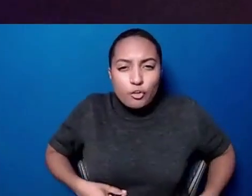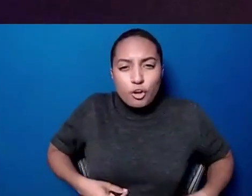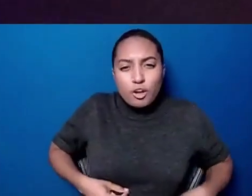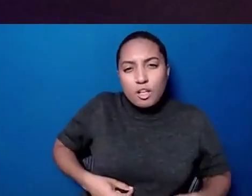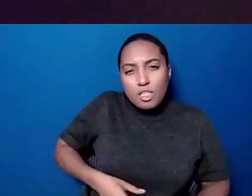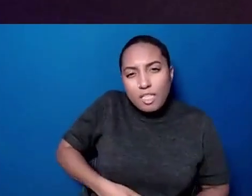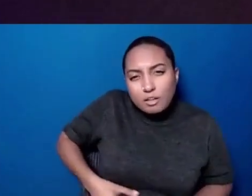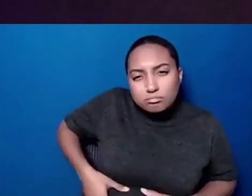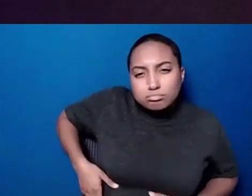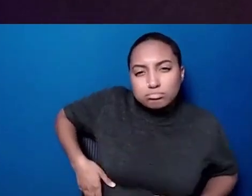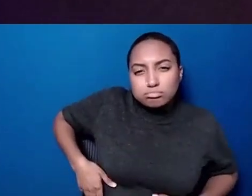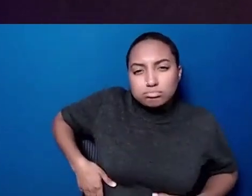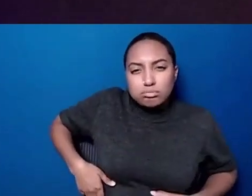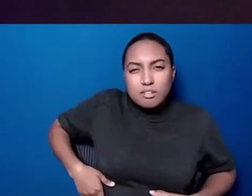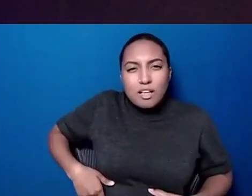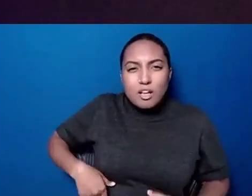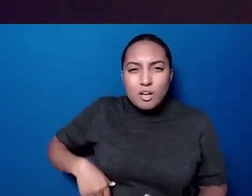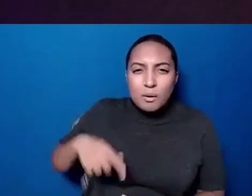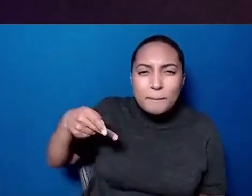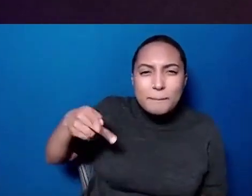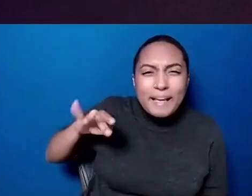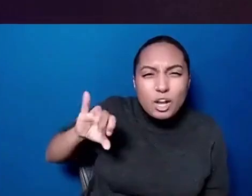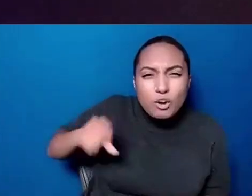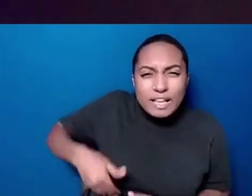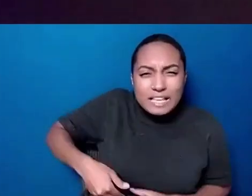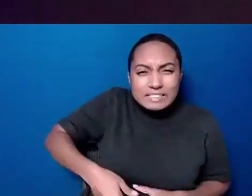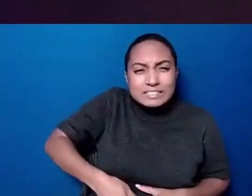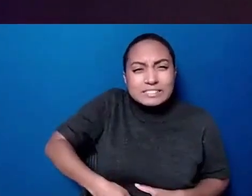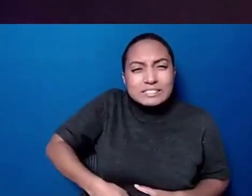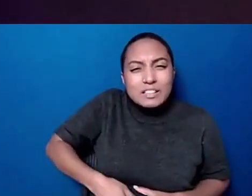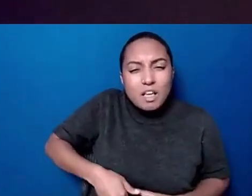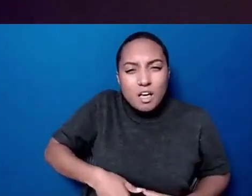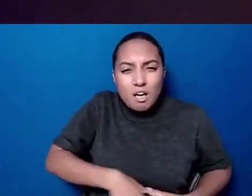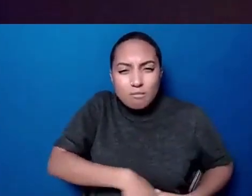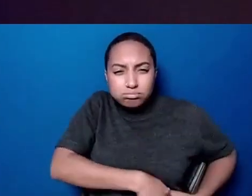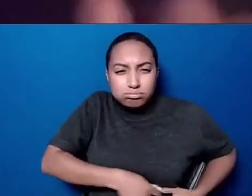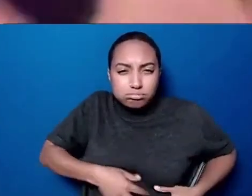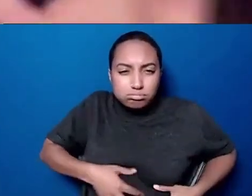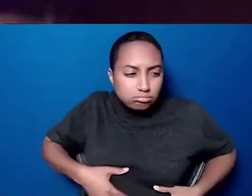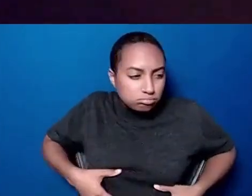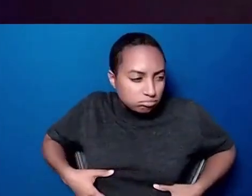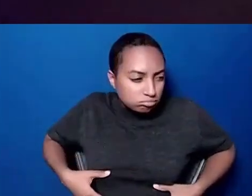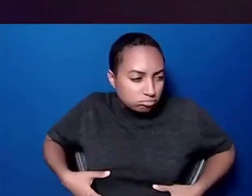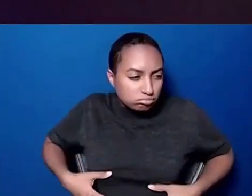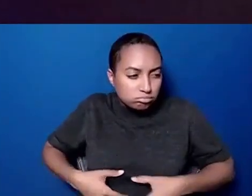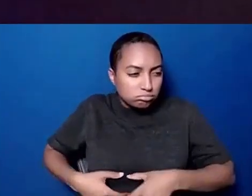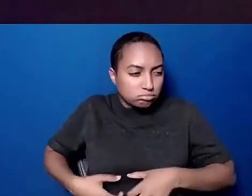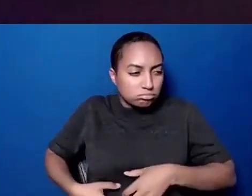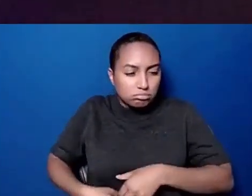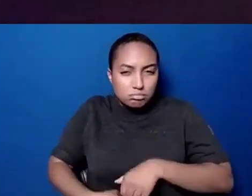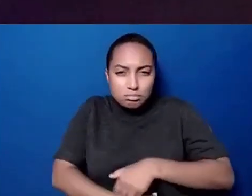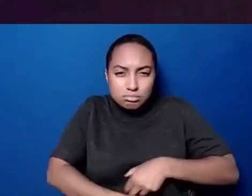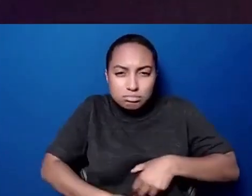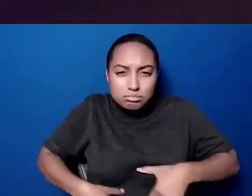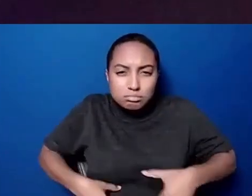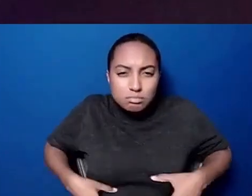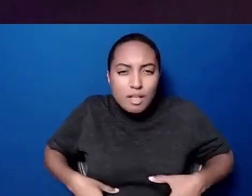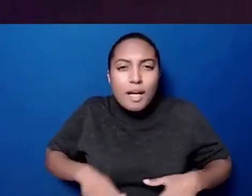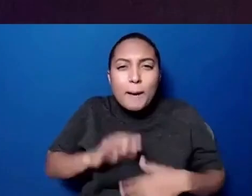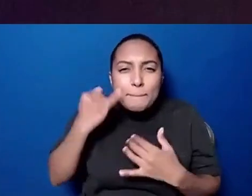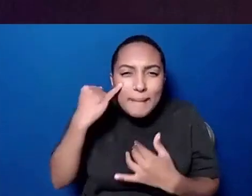your stomach, intestines, the long and the short, and the short and the long of it. Imagine that your heart,